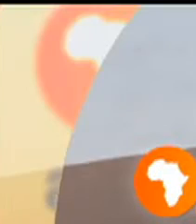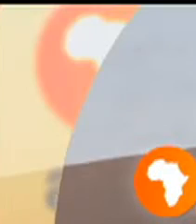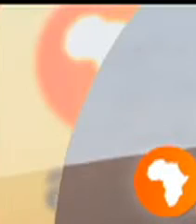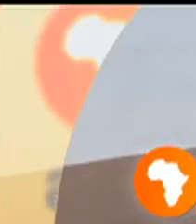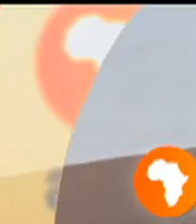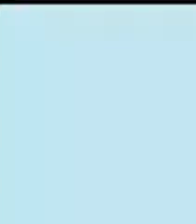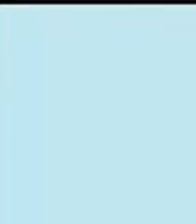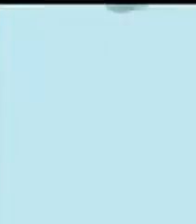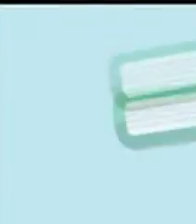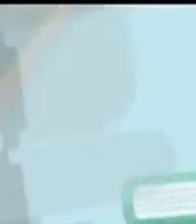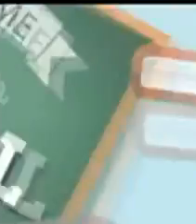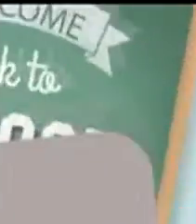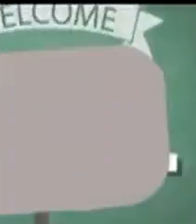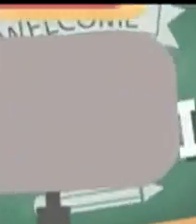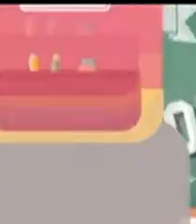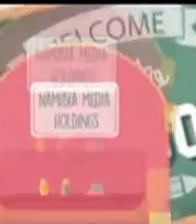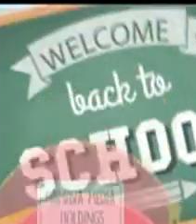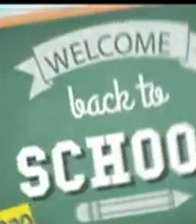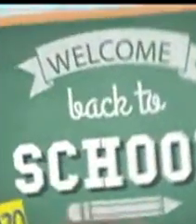Love was meant.